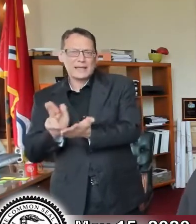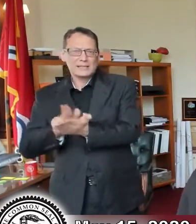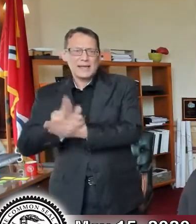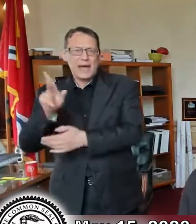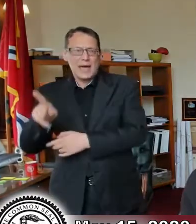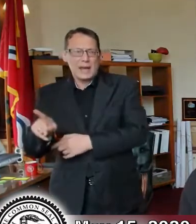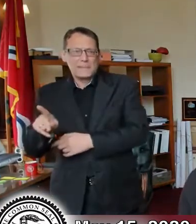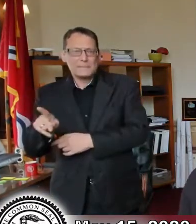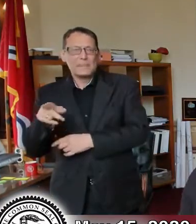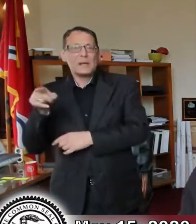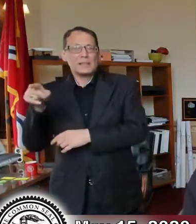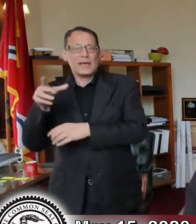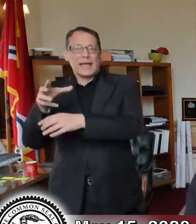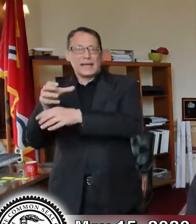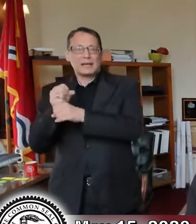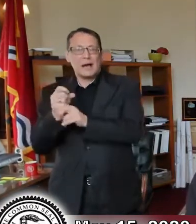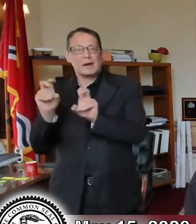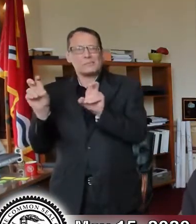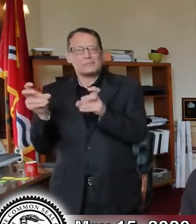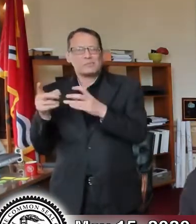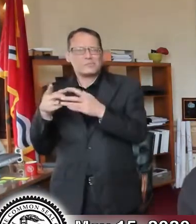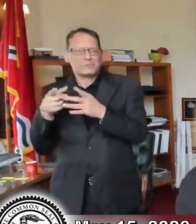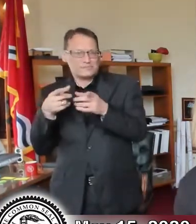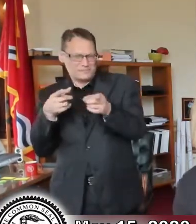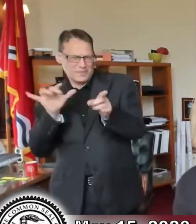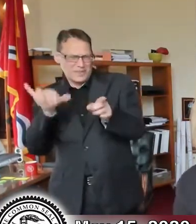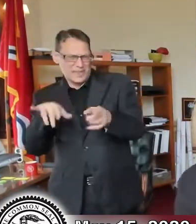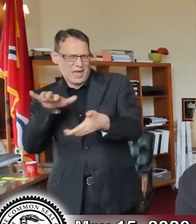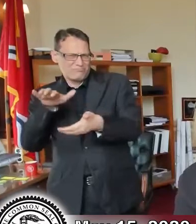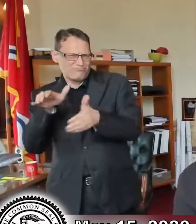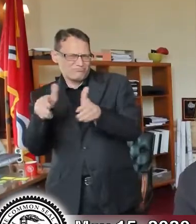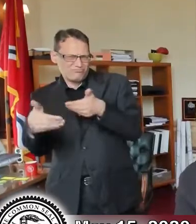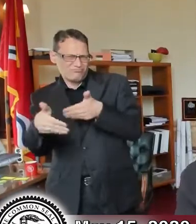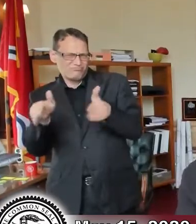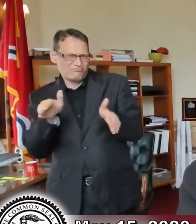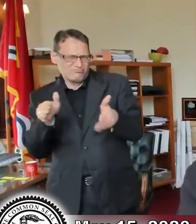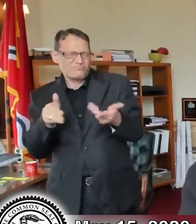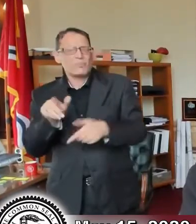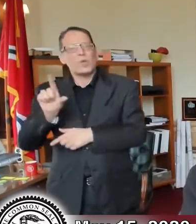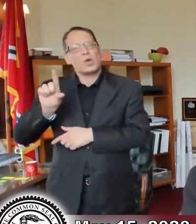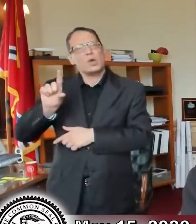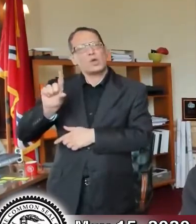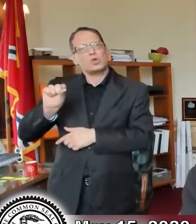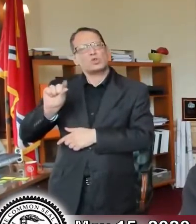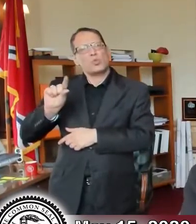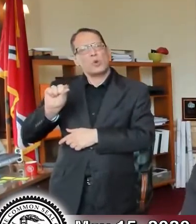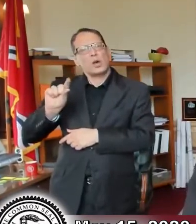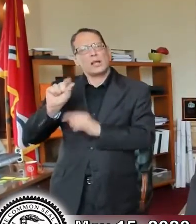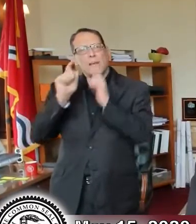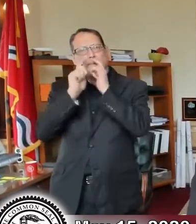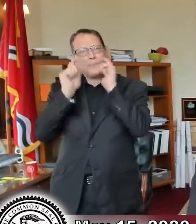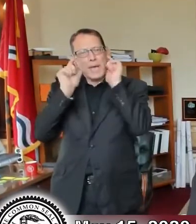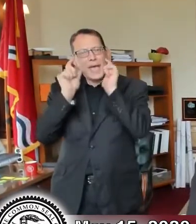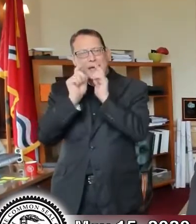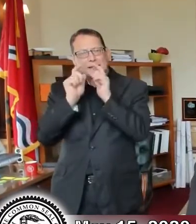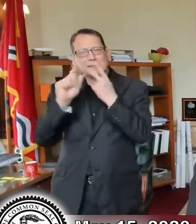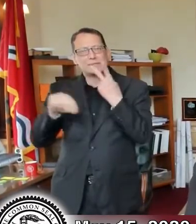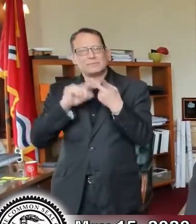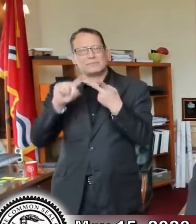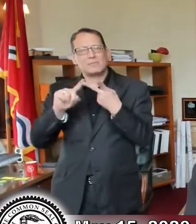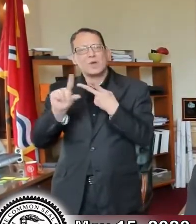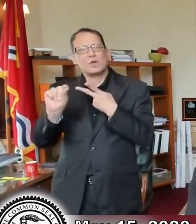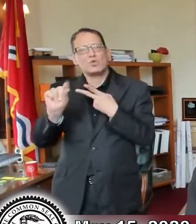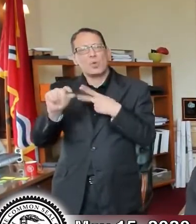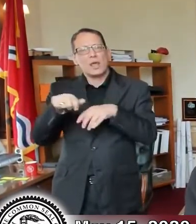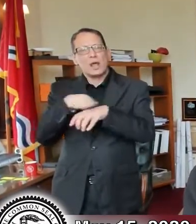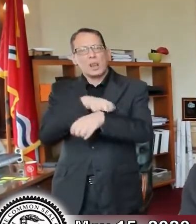and they got a starter pack. And the starter pack has 20 surgical masks in it, 20 gloves.